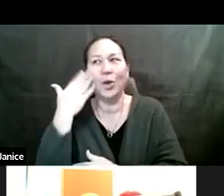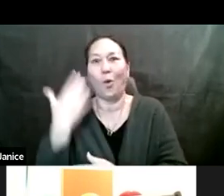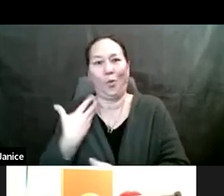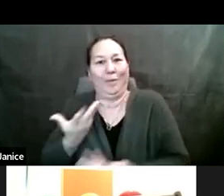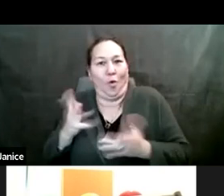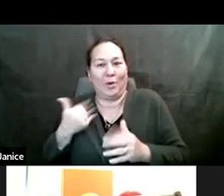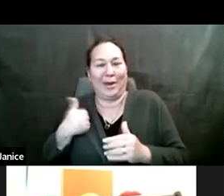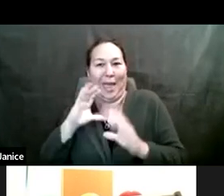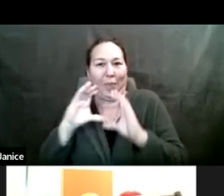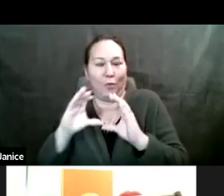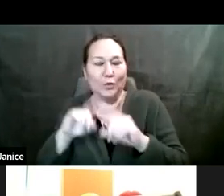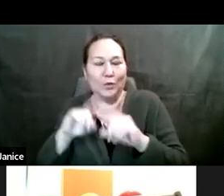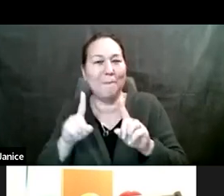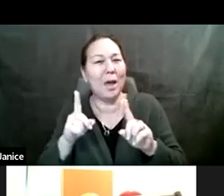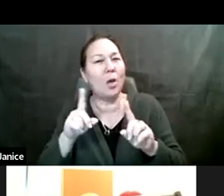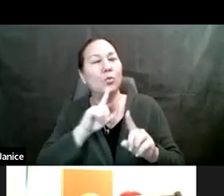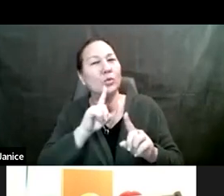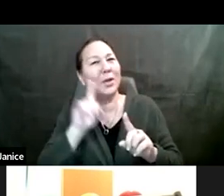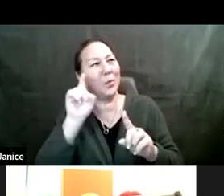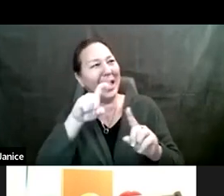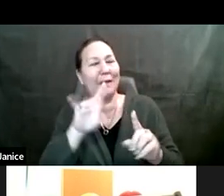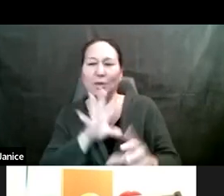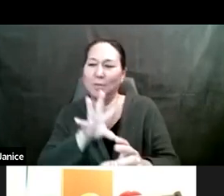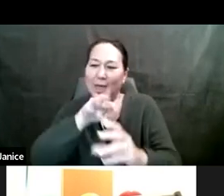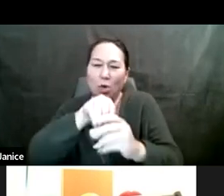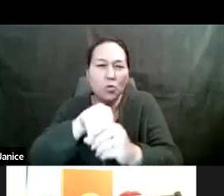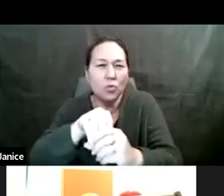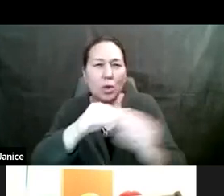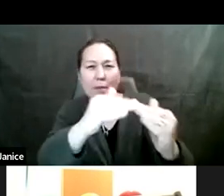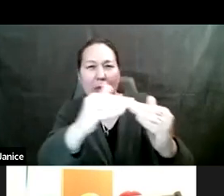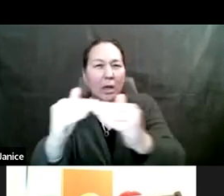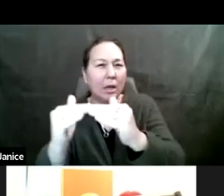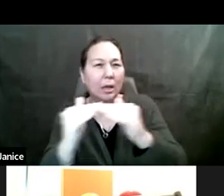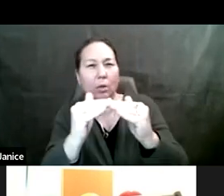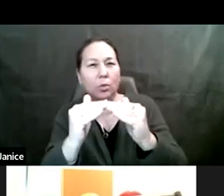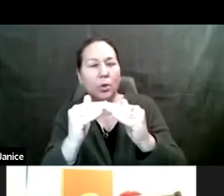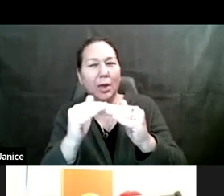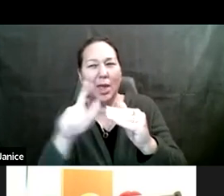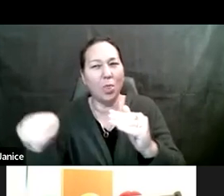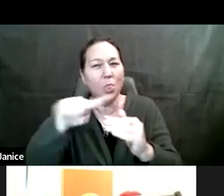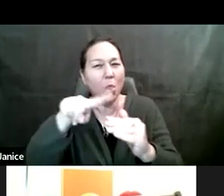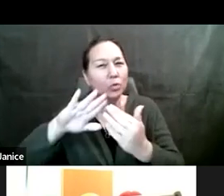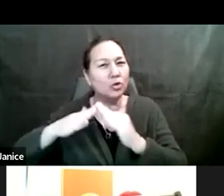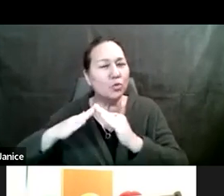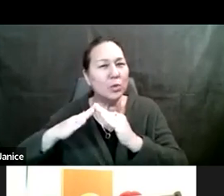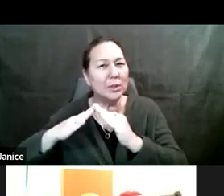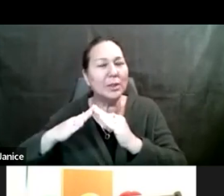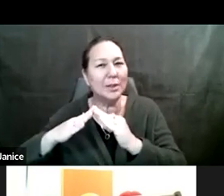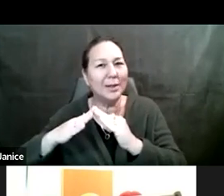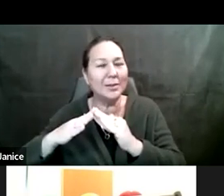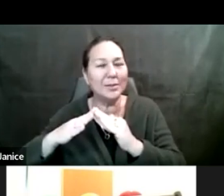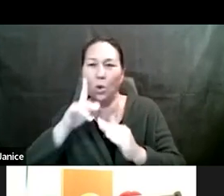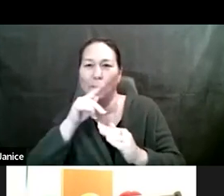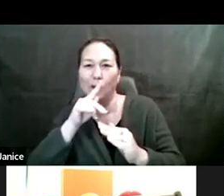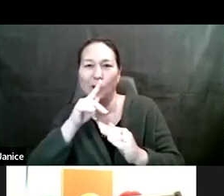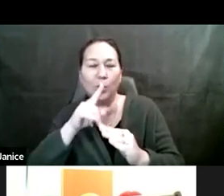way that is Equitable and that is inclusive of those communities that are going to be affected that said those communities that are primarily affected are